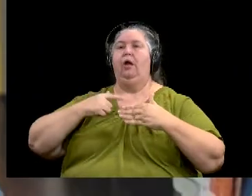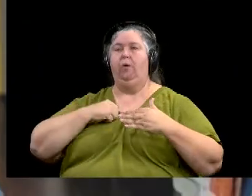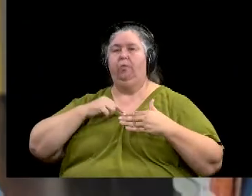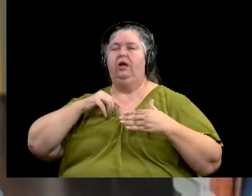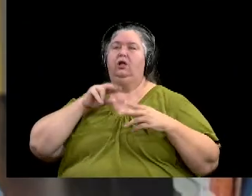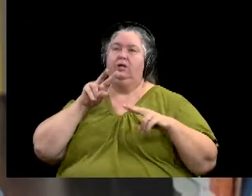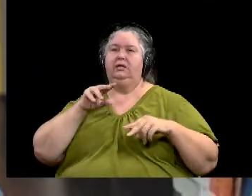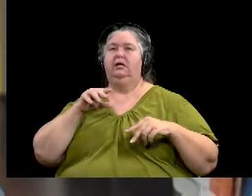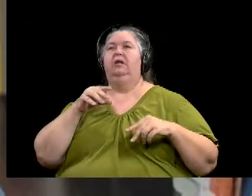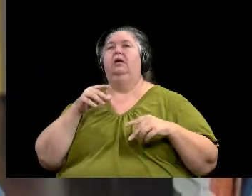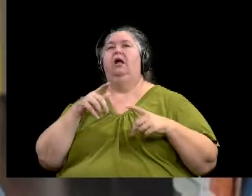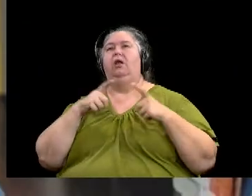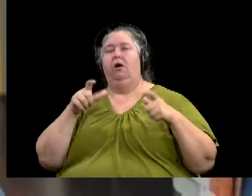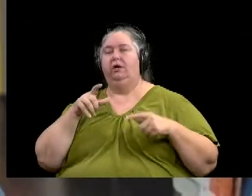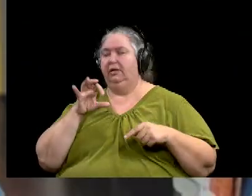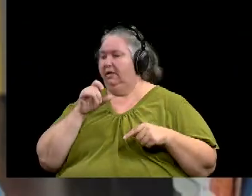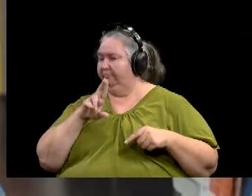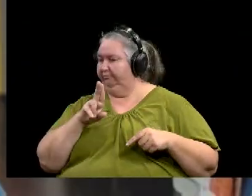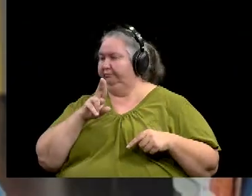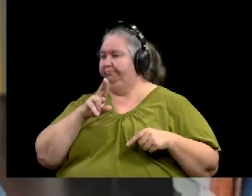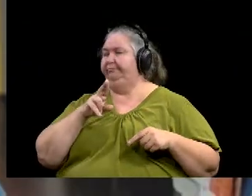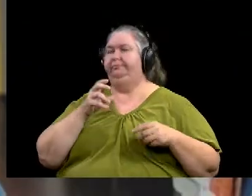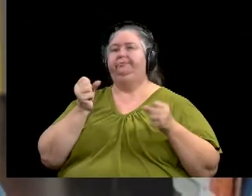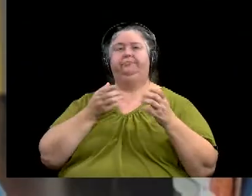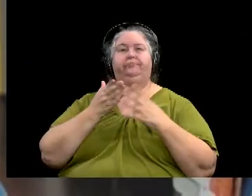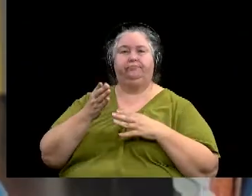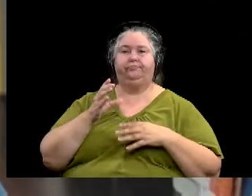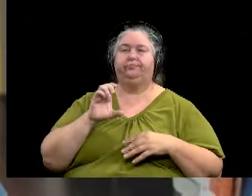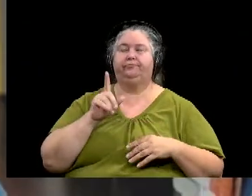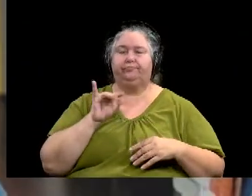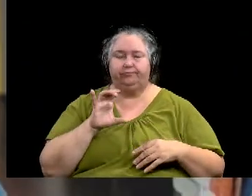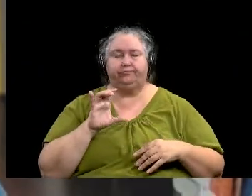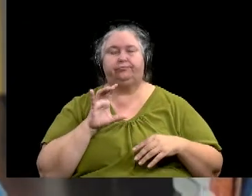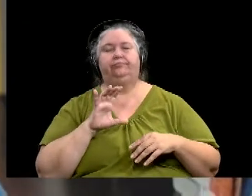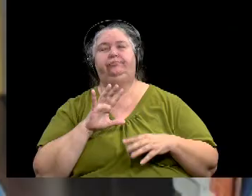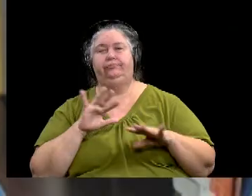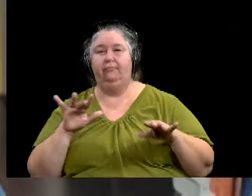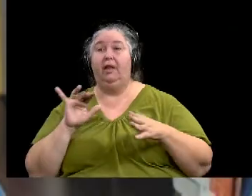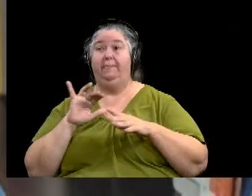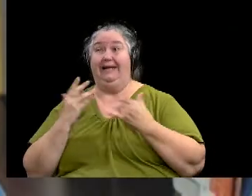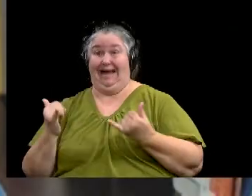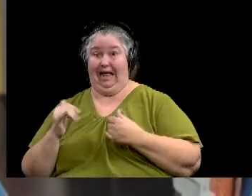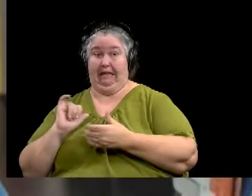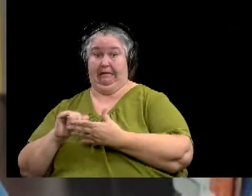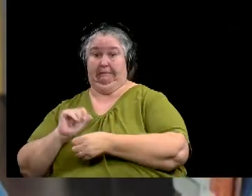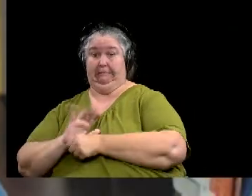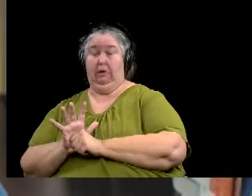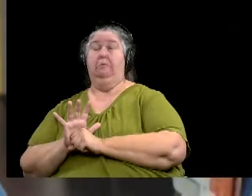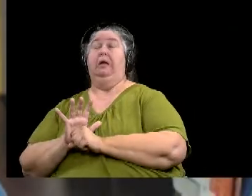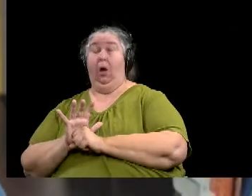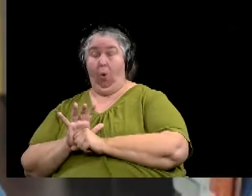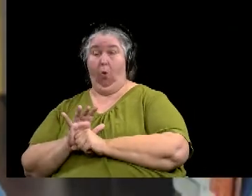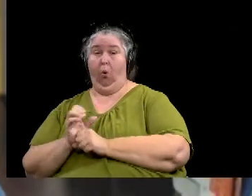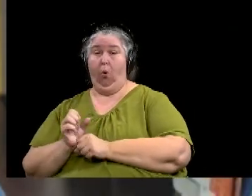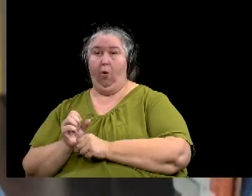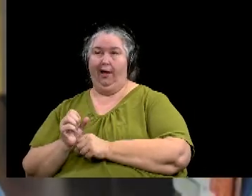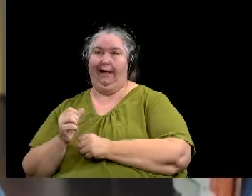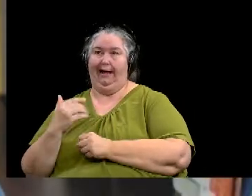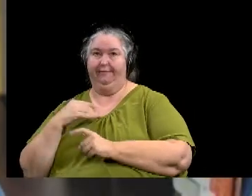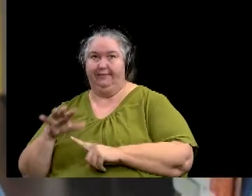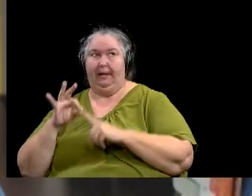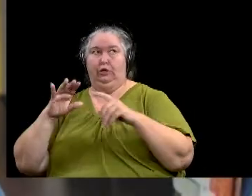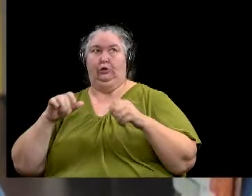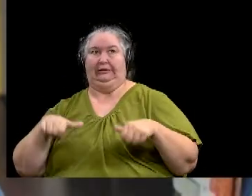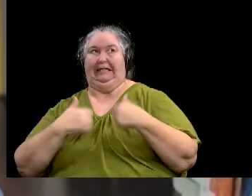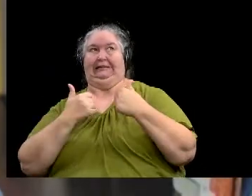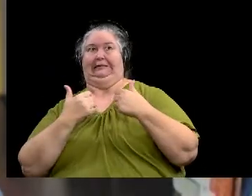this vaccine and this pandemic create some special challenges that we are working to address. And so one of the first strategies